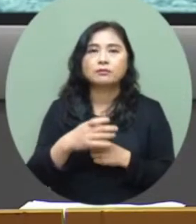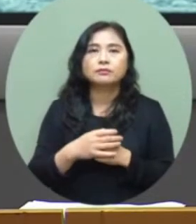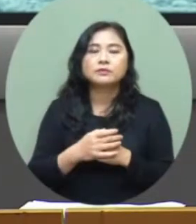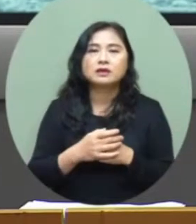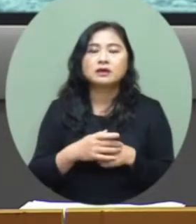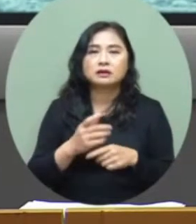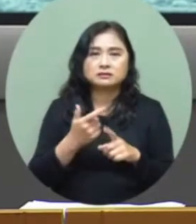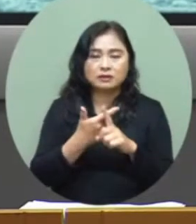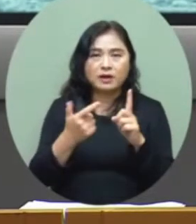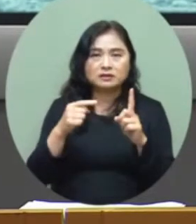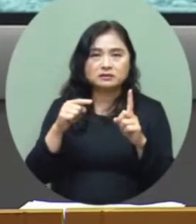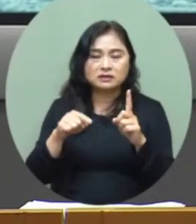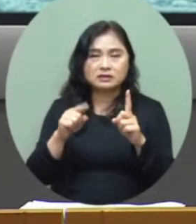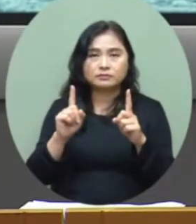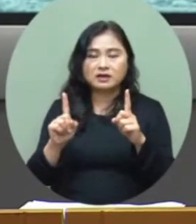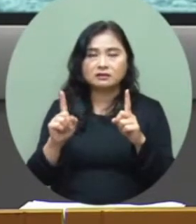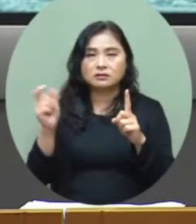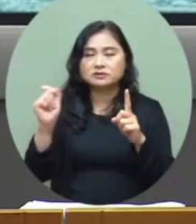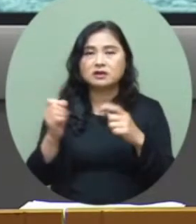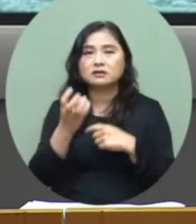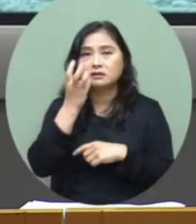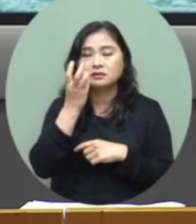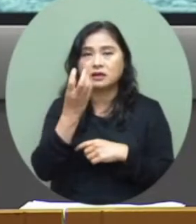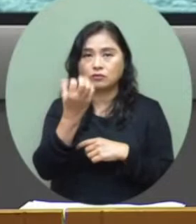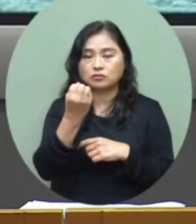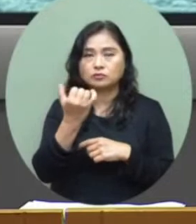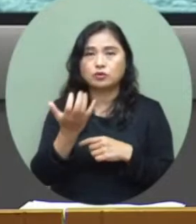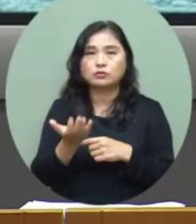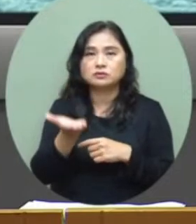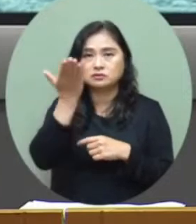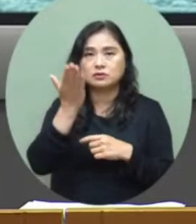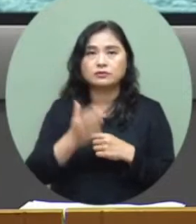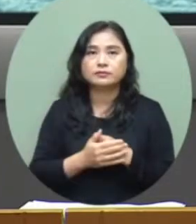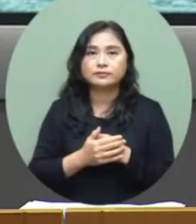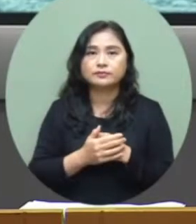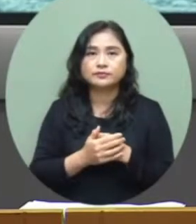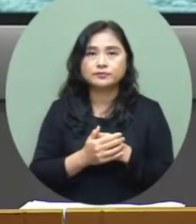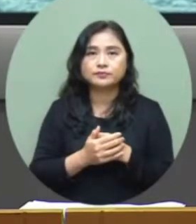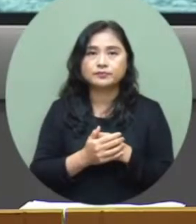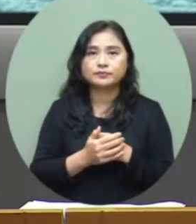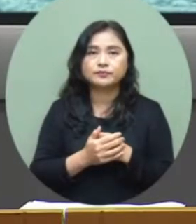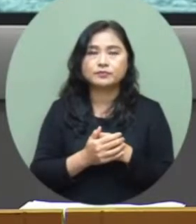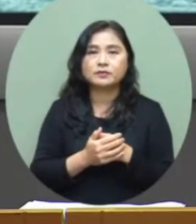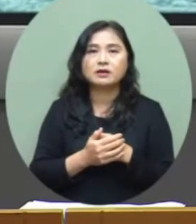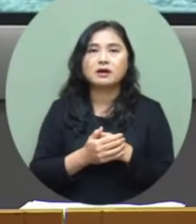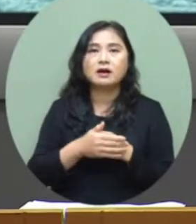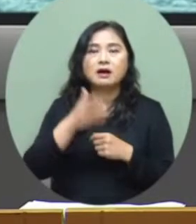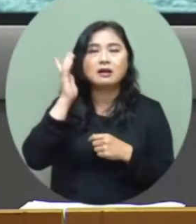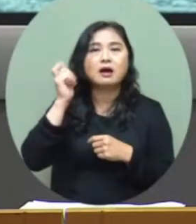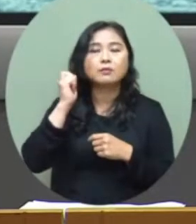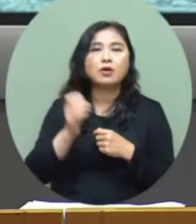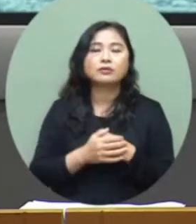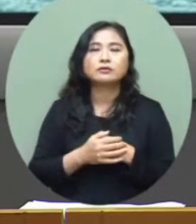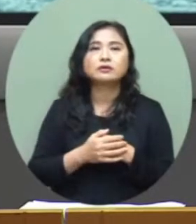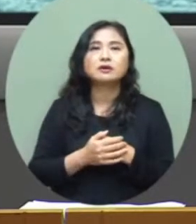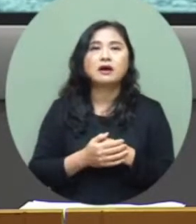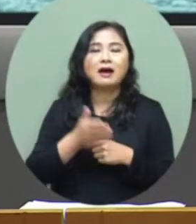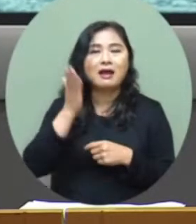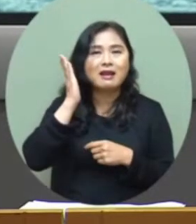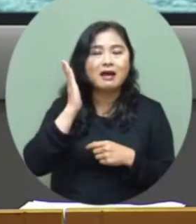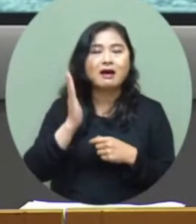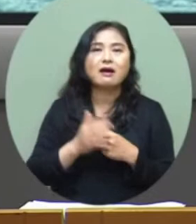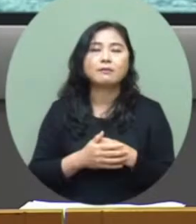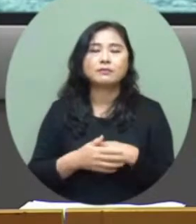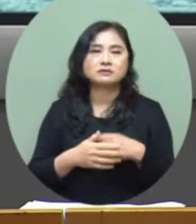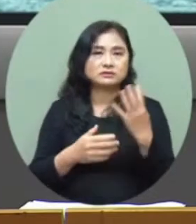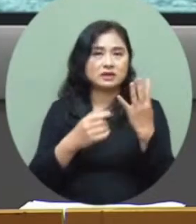about 18.1%, that is 18.1% are those aged over 60. And then for the male-female